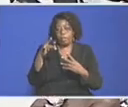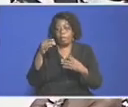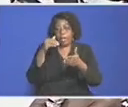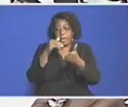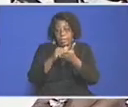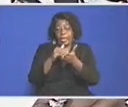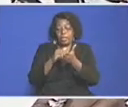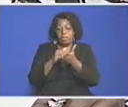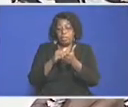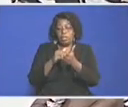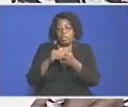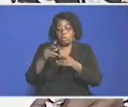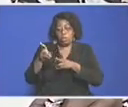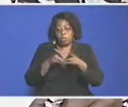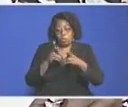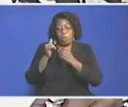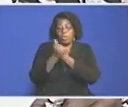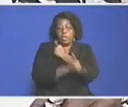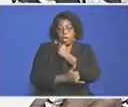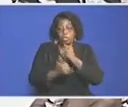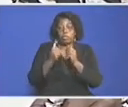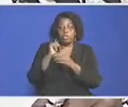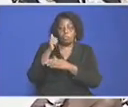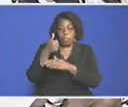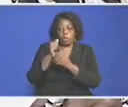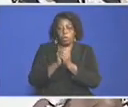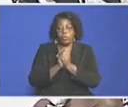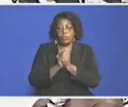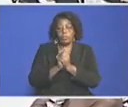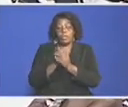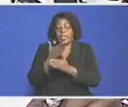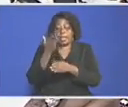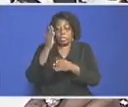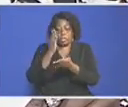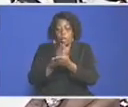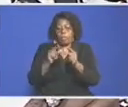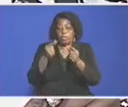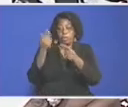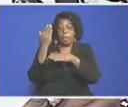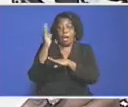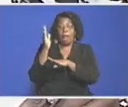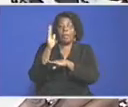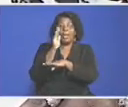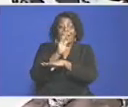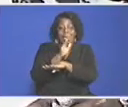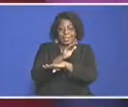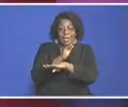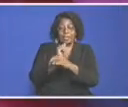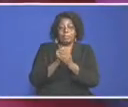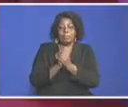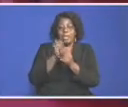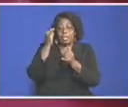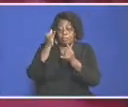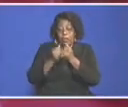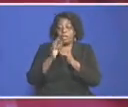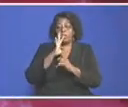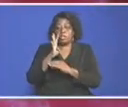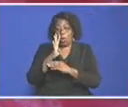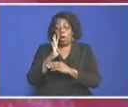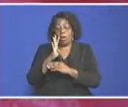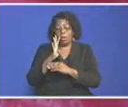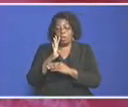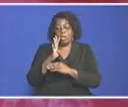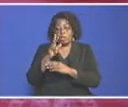tomorrow. Altabees Munnings reports on the campaign stop in Grand Bahama last night. In his final pitch to Free National